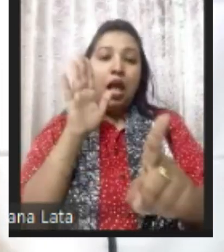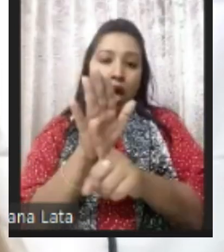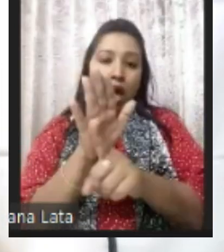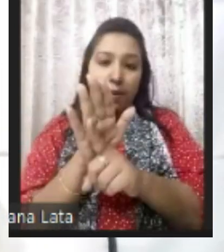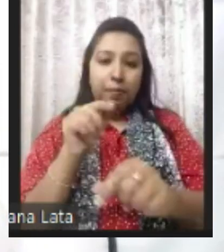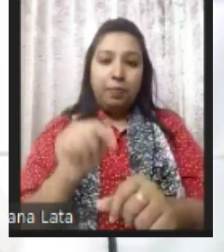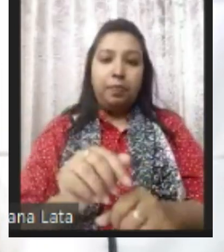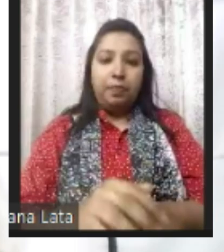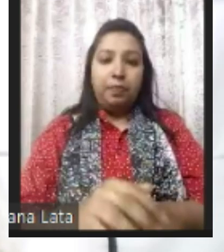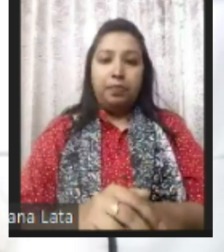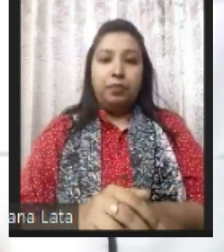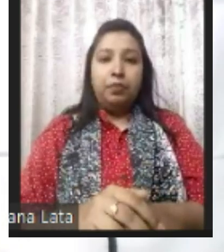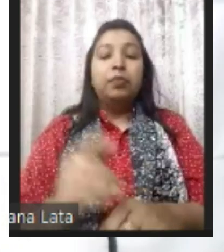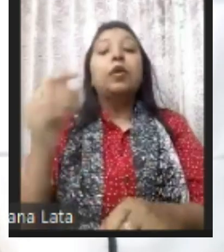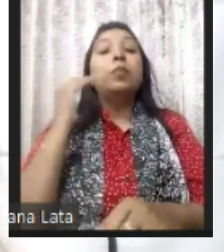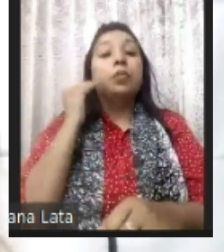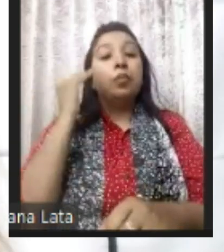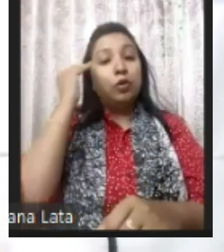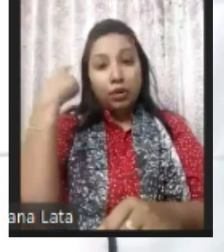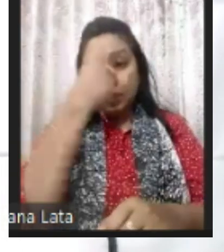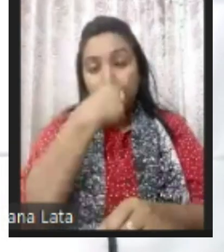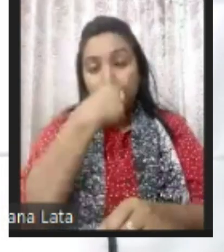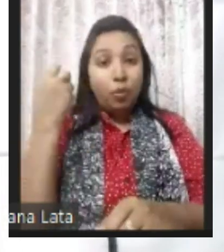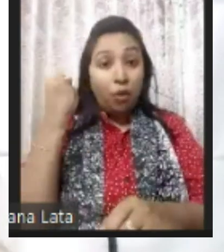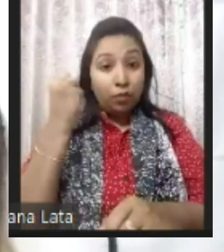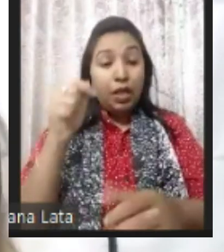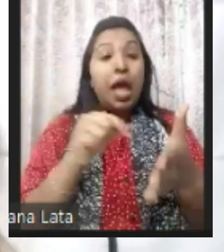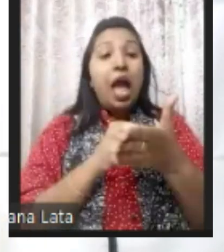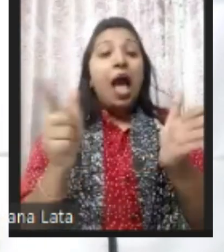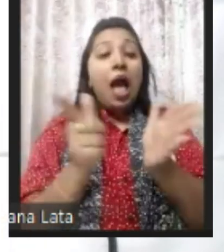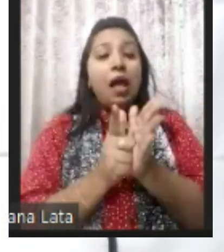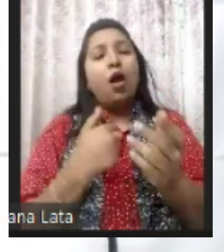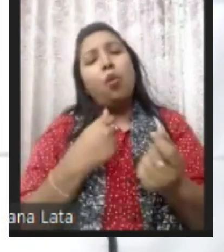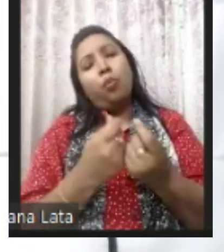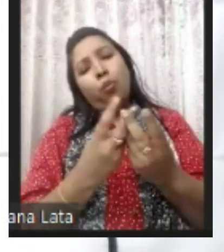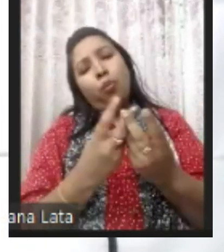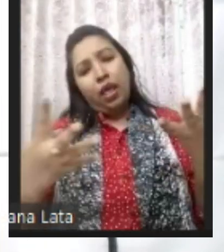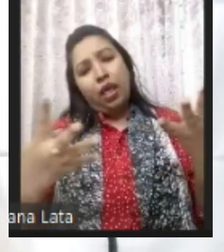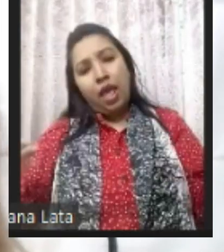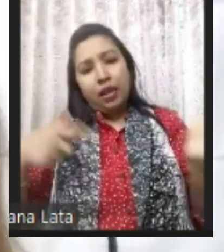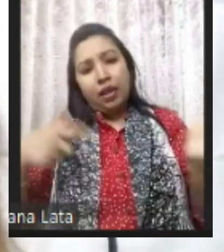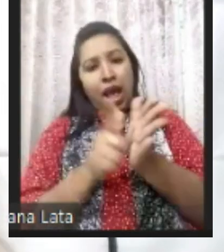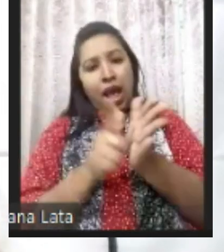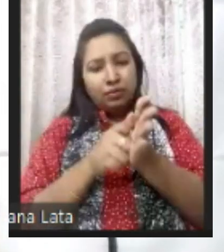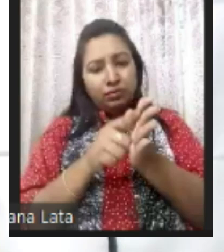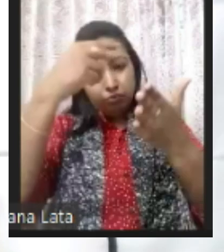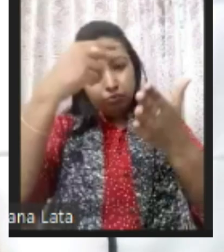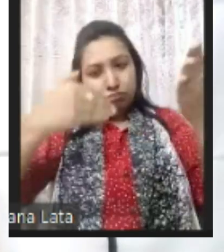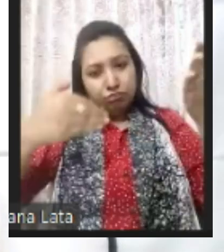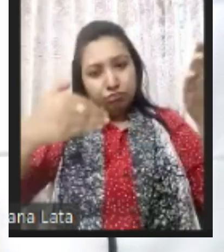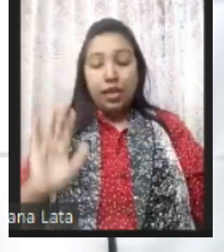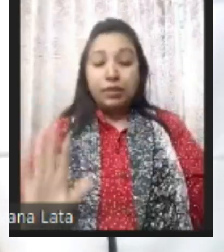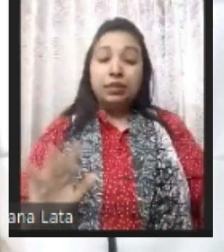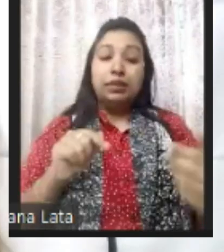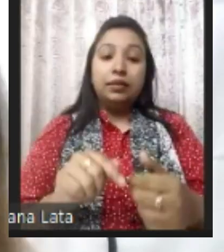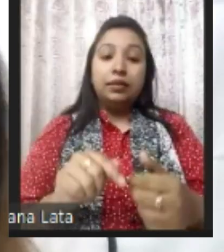enable the rights that we are actually talking about, the policies. We have lots of policies, and we're not going to focus too much on the policies today. I just wanted to